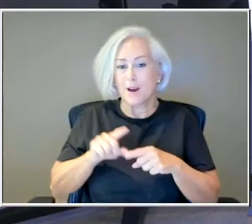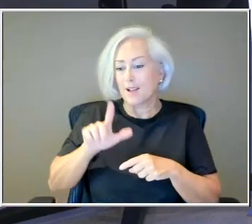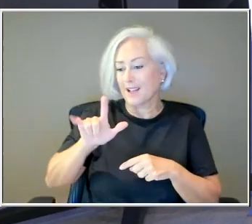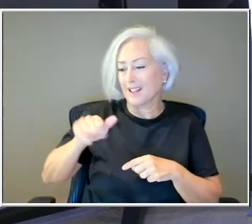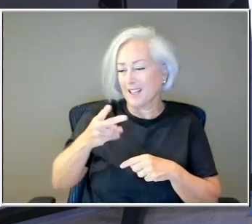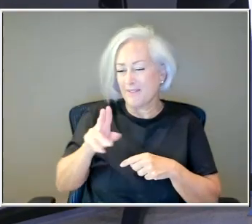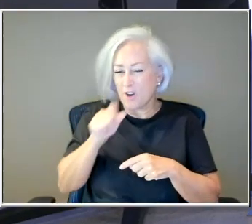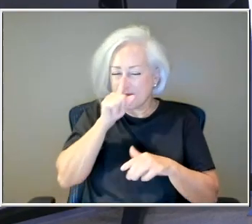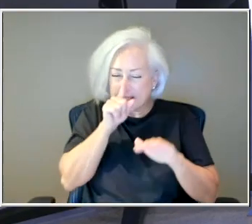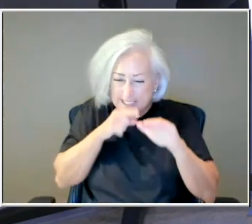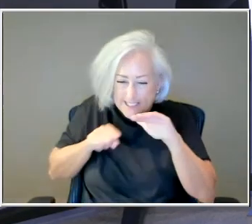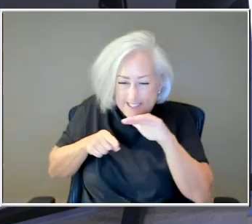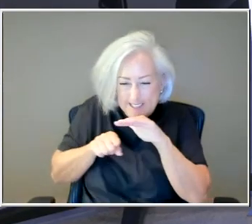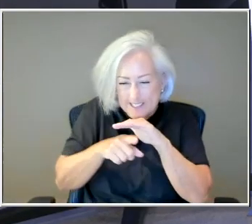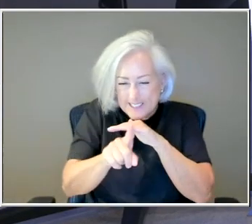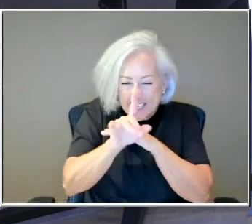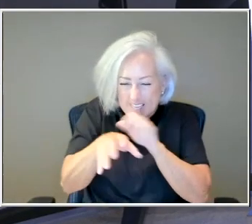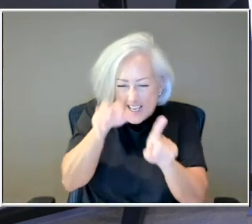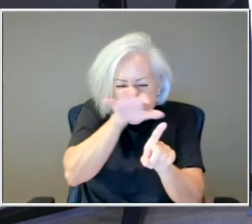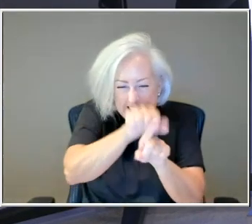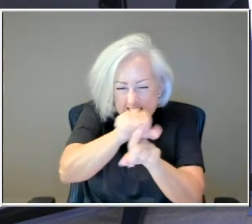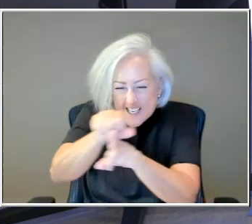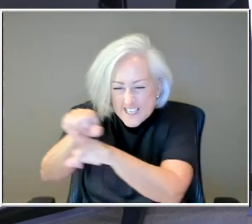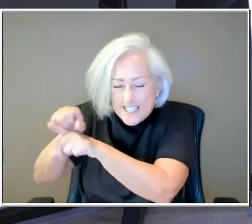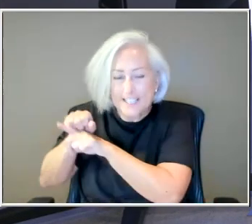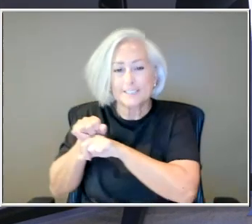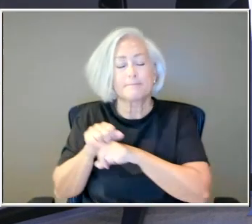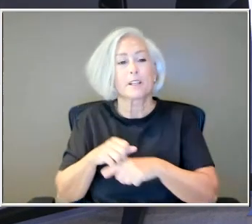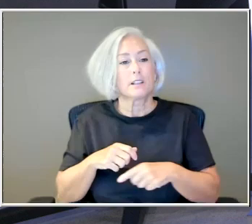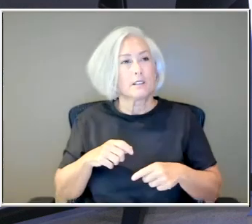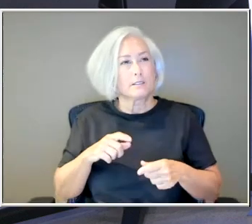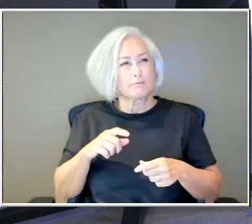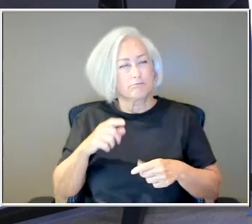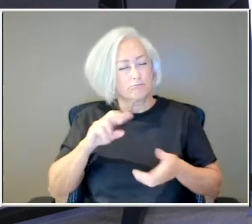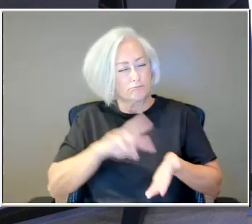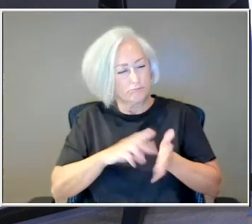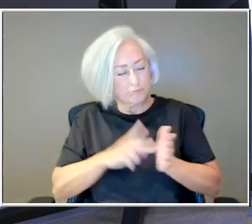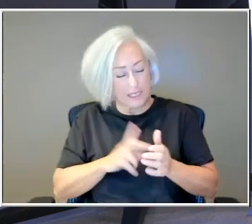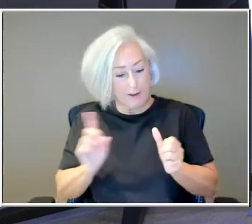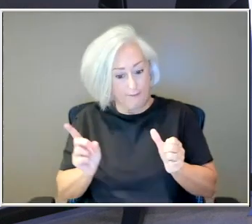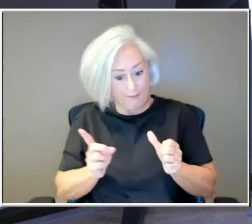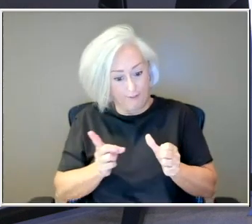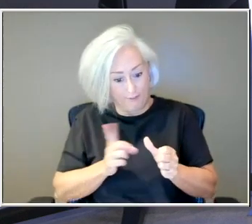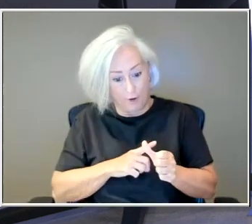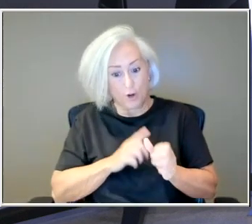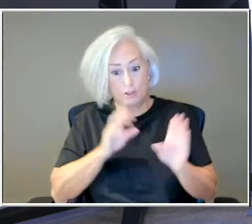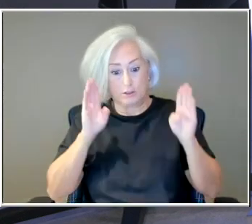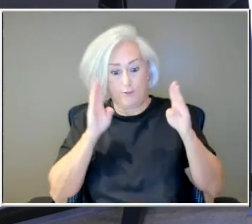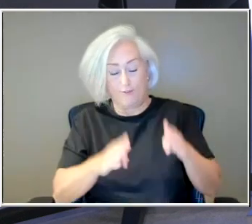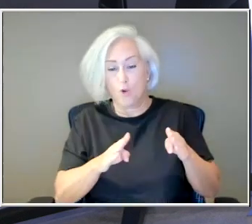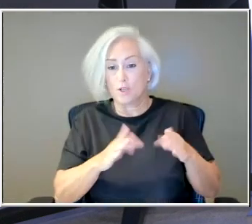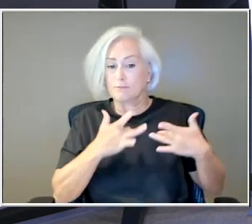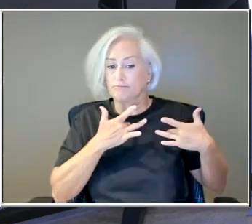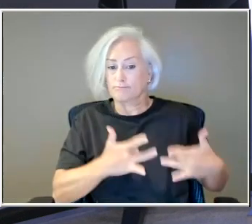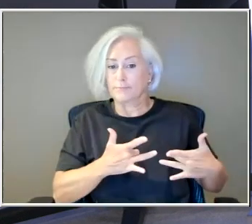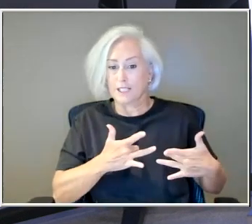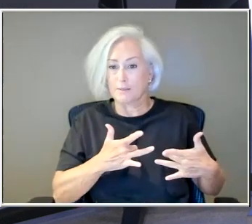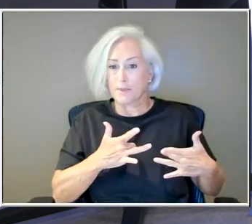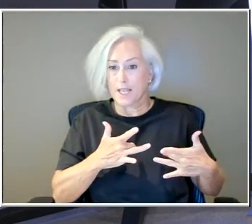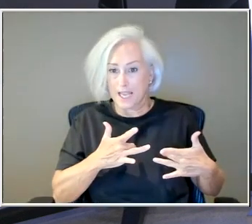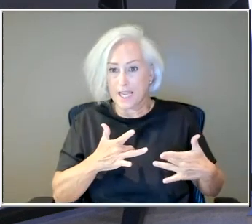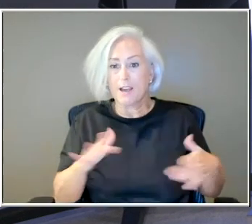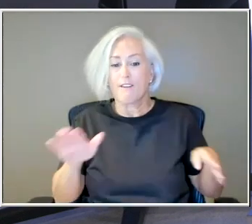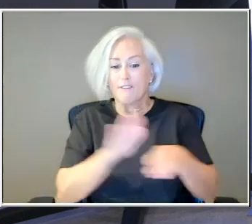that. And so, am I to understand siblings are the first go-to? Full siblings would be the best match, and then you go from there?